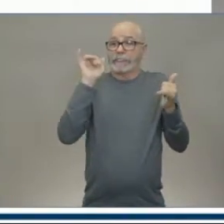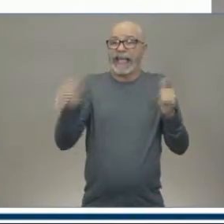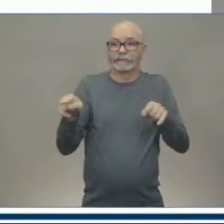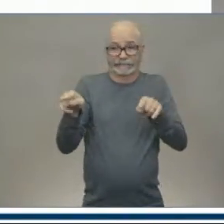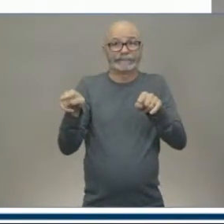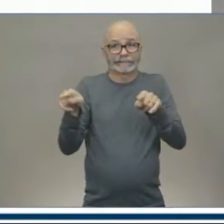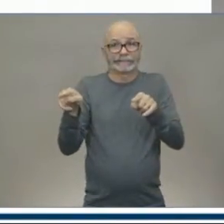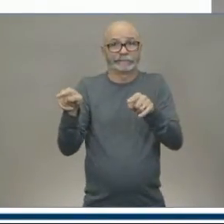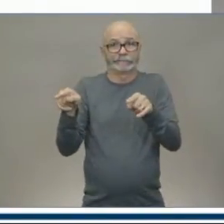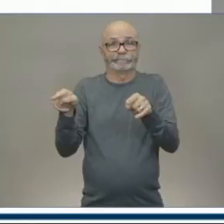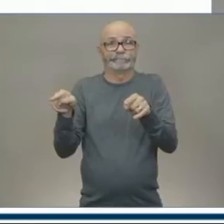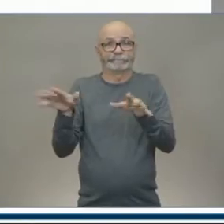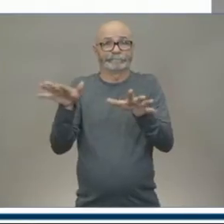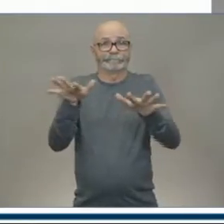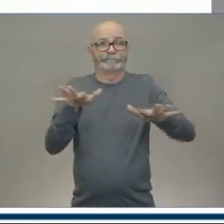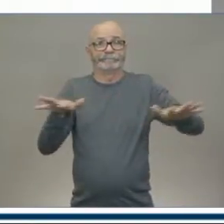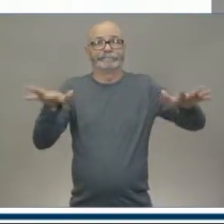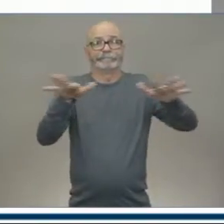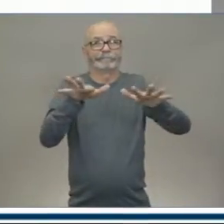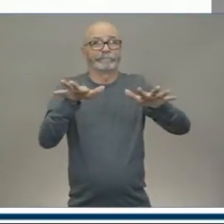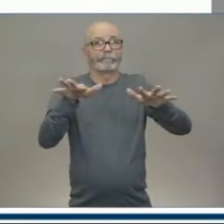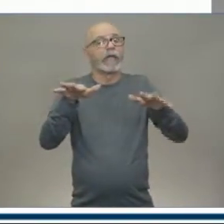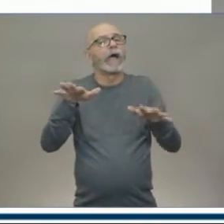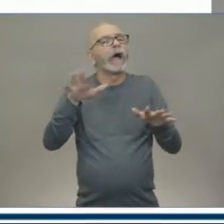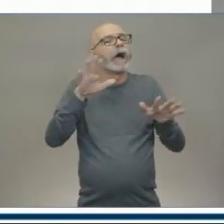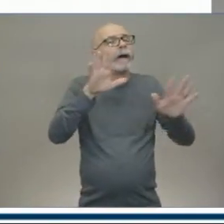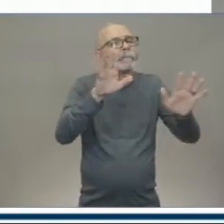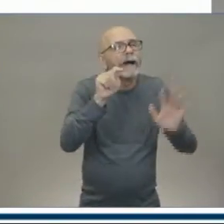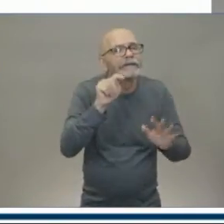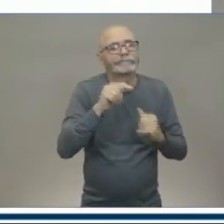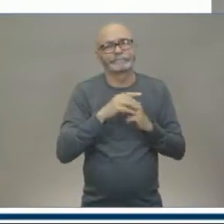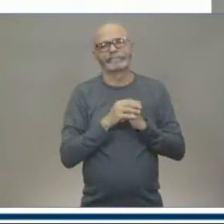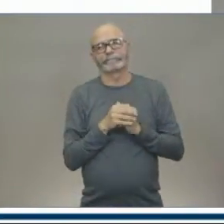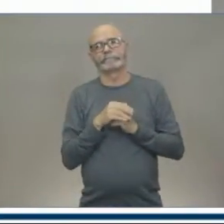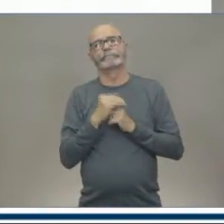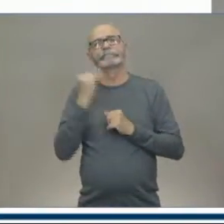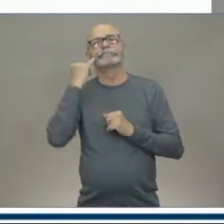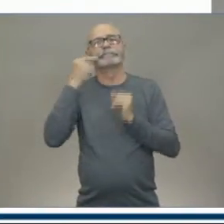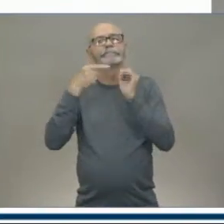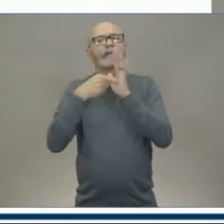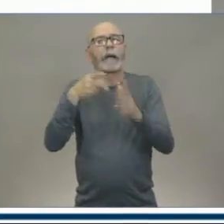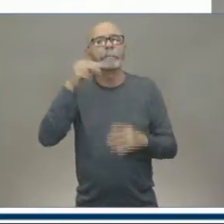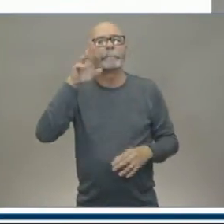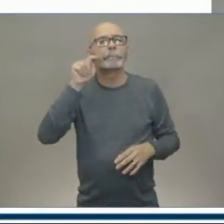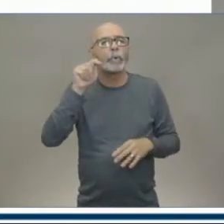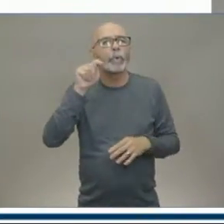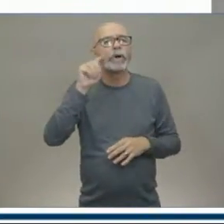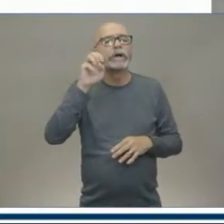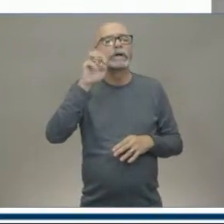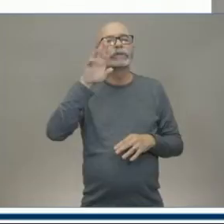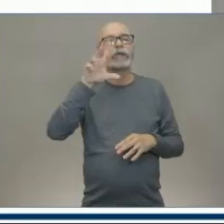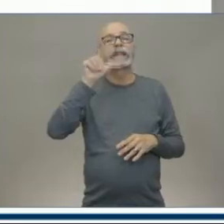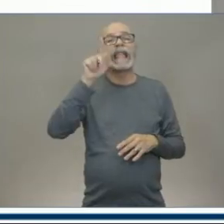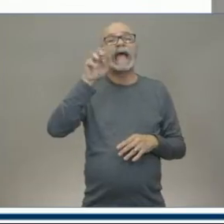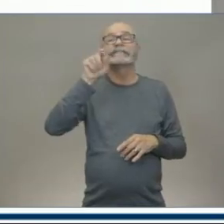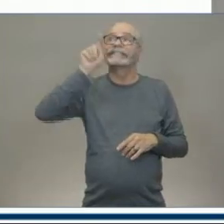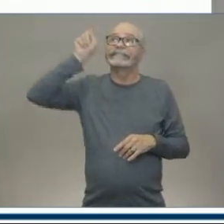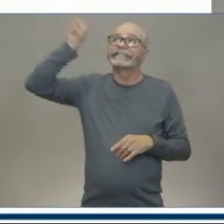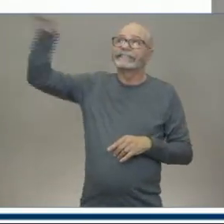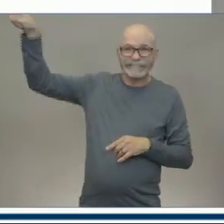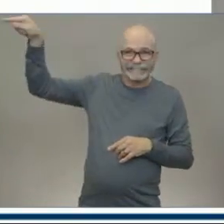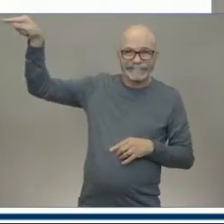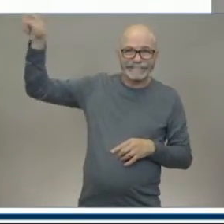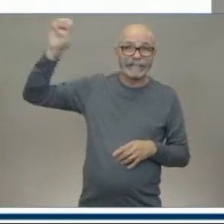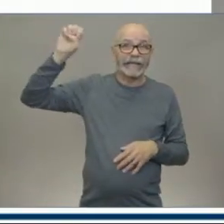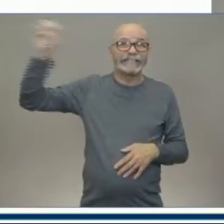suburban areas. We're not seeing disease in people who are out in, as I said, Porters Lake and east, but everything we're putting